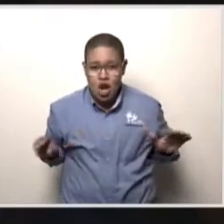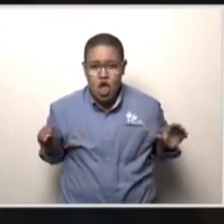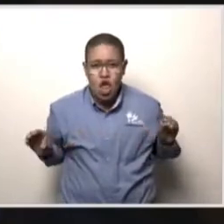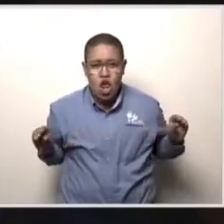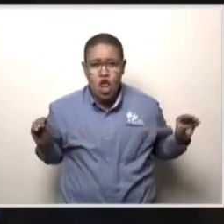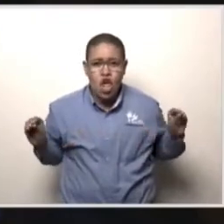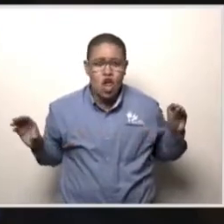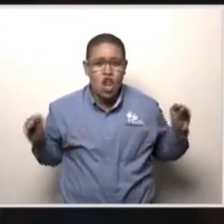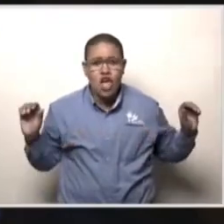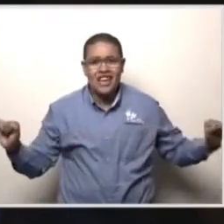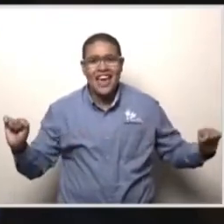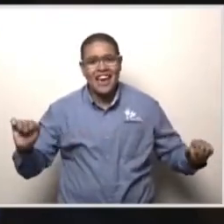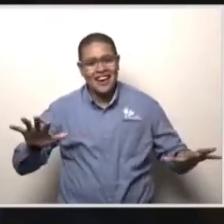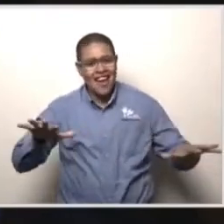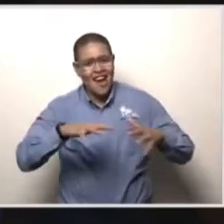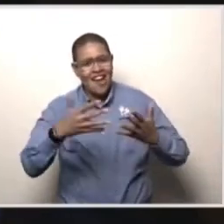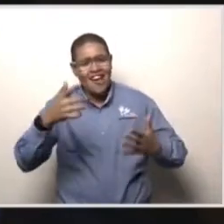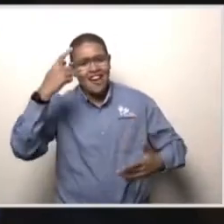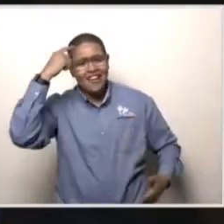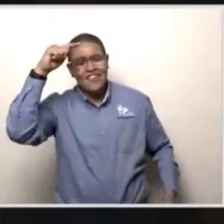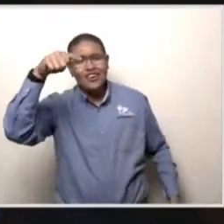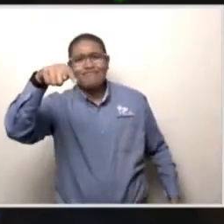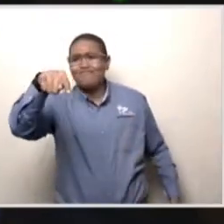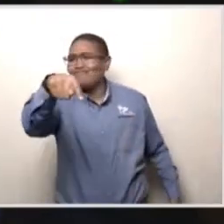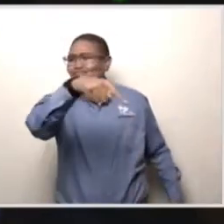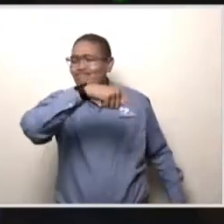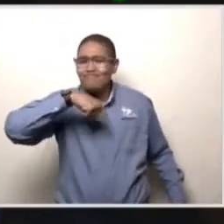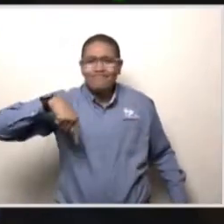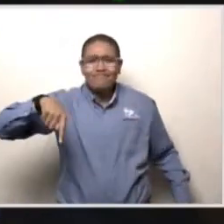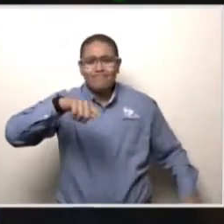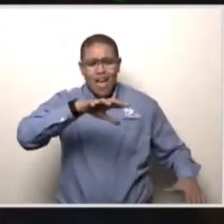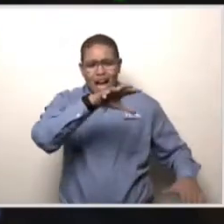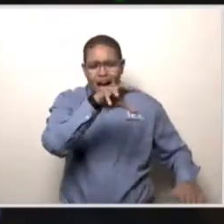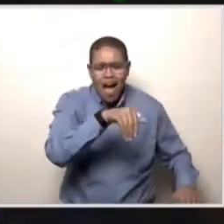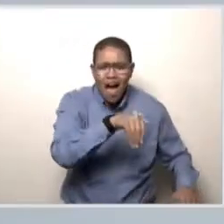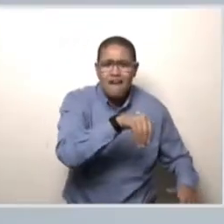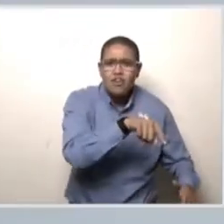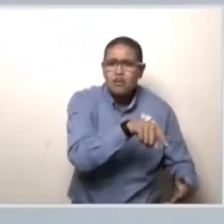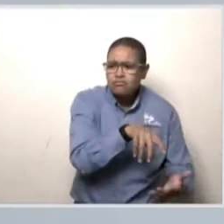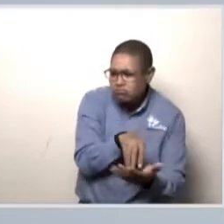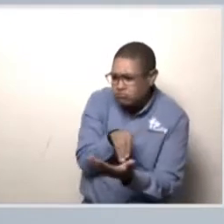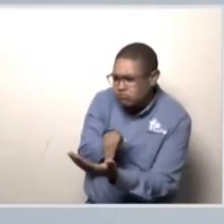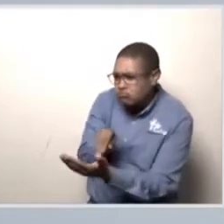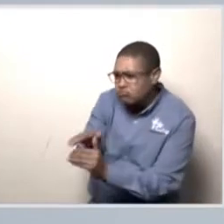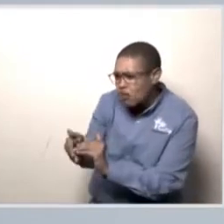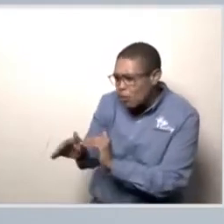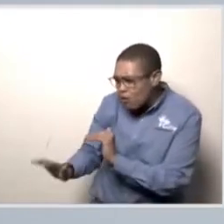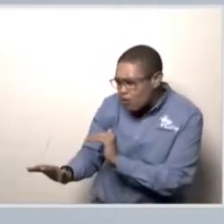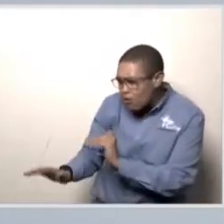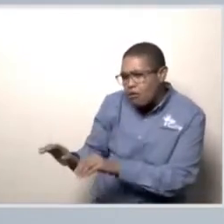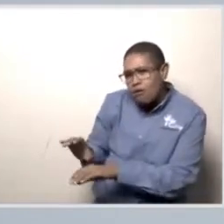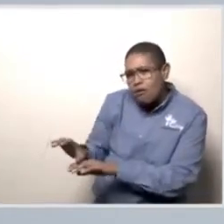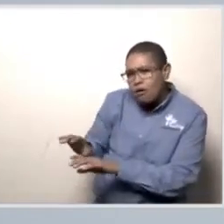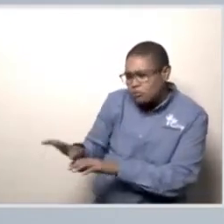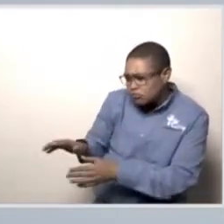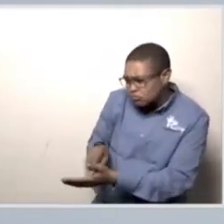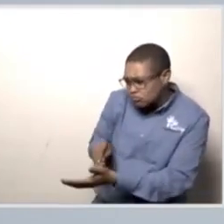lot for us in Africa to learn from Jamaica and the Caribbean.